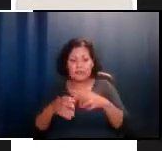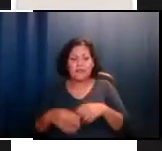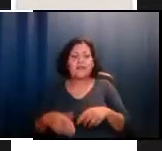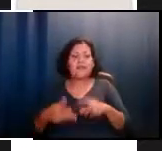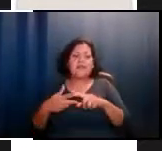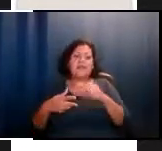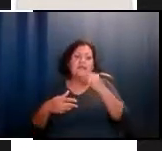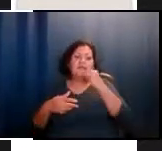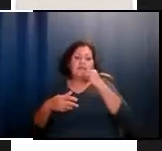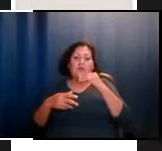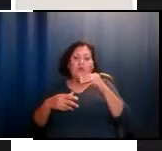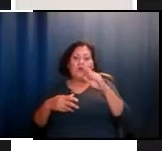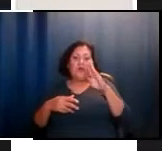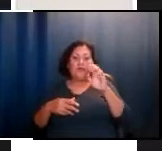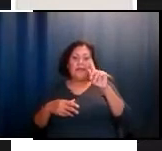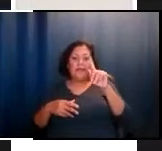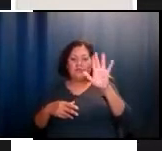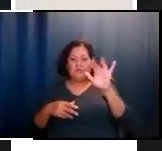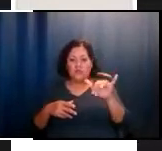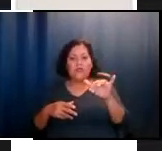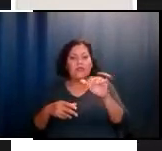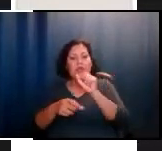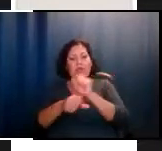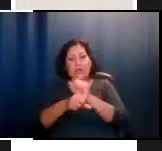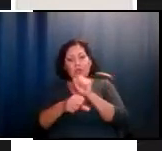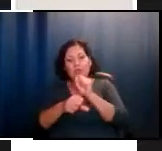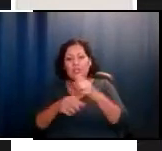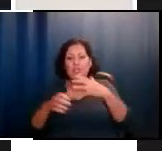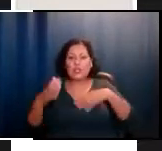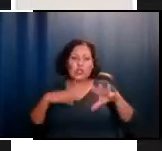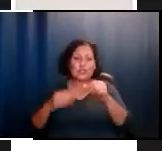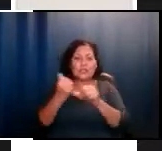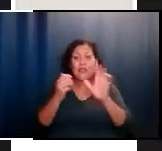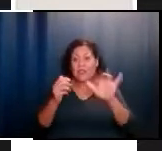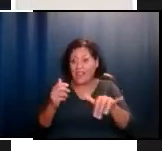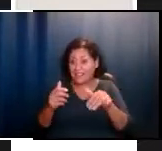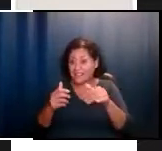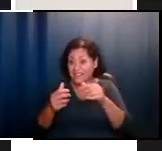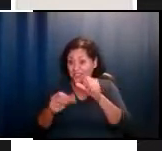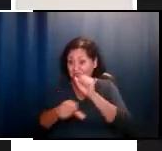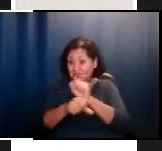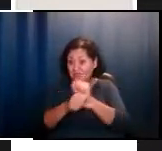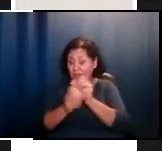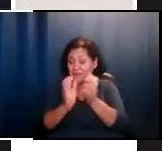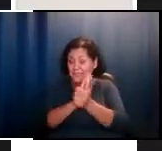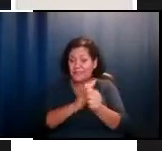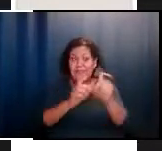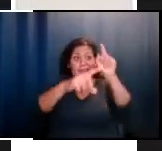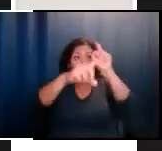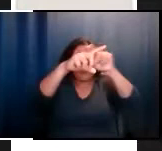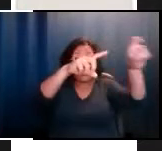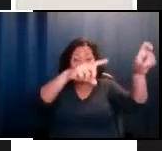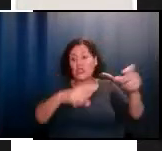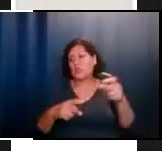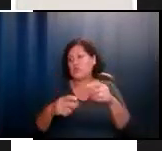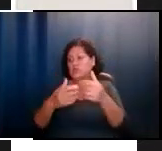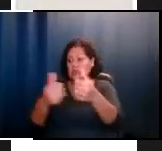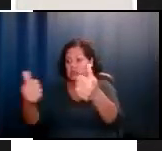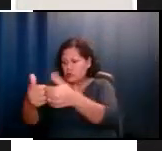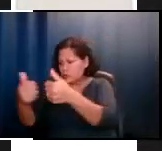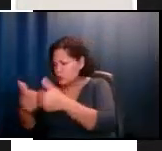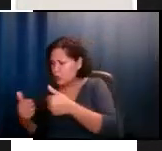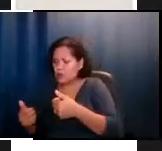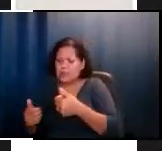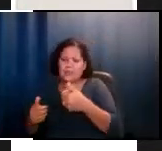pantry workers, clothing assistants. Those are job skills, hanging up clothes, sorting skills, sorting food